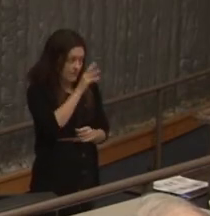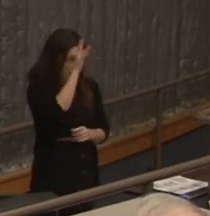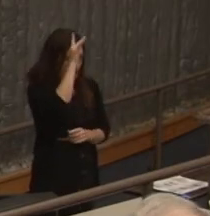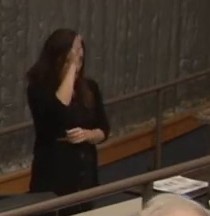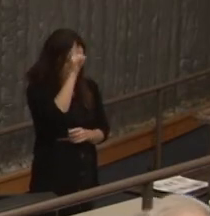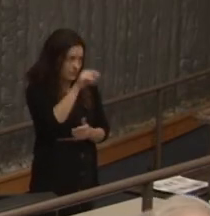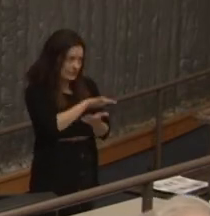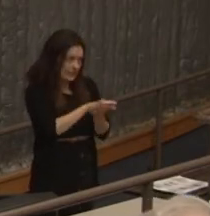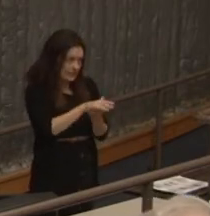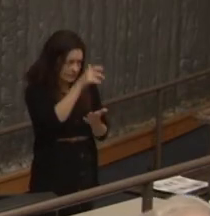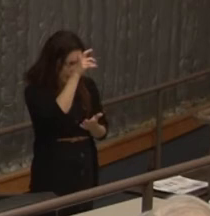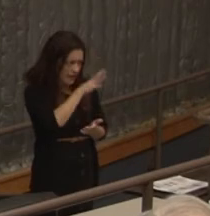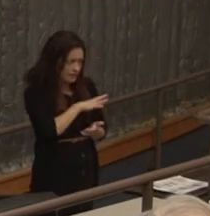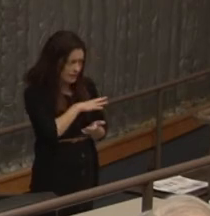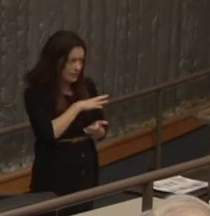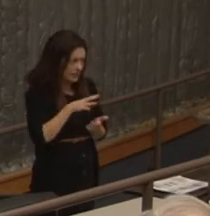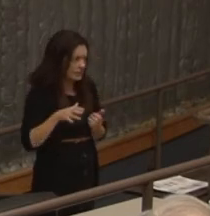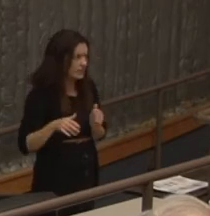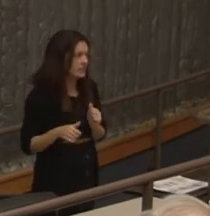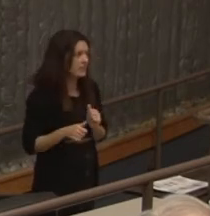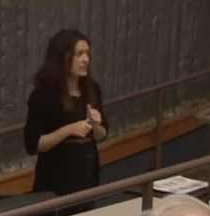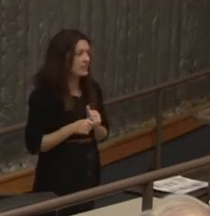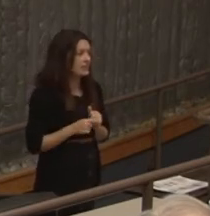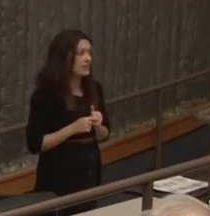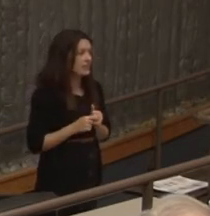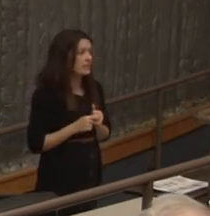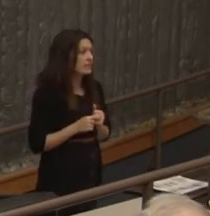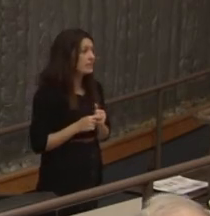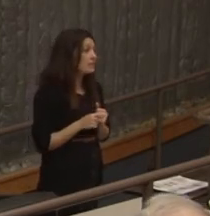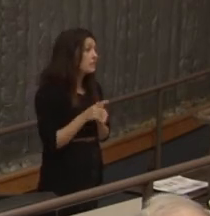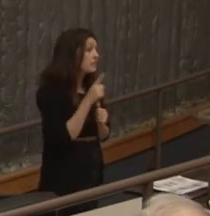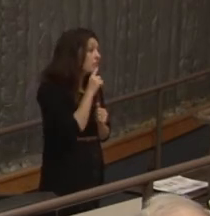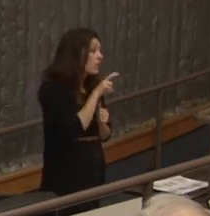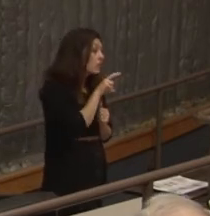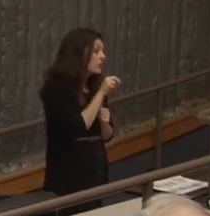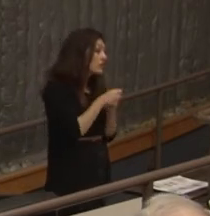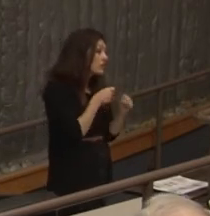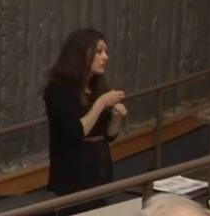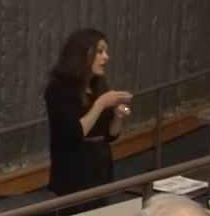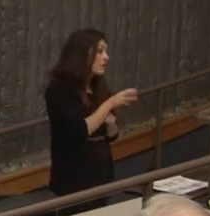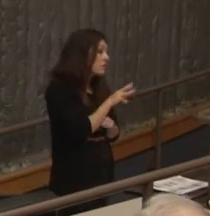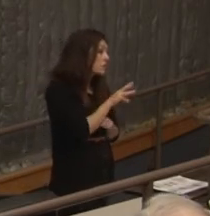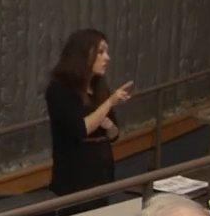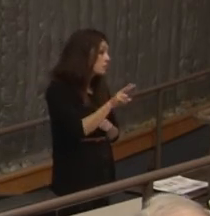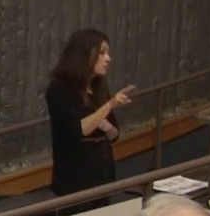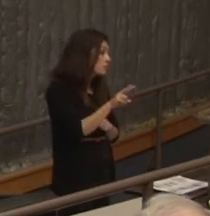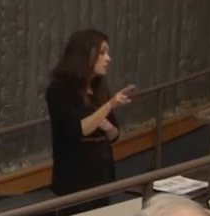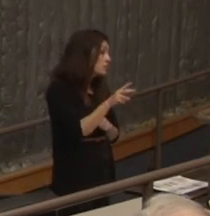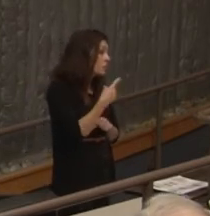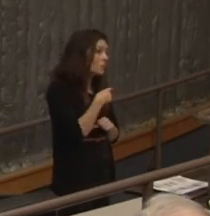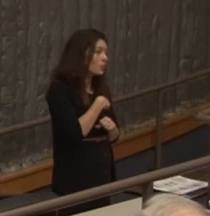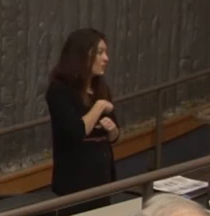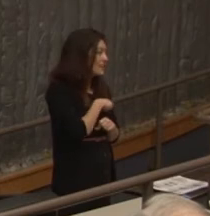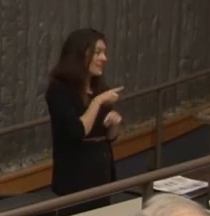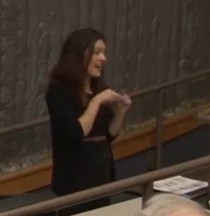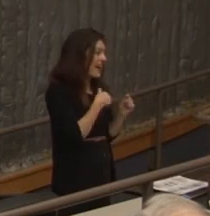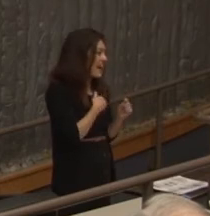Yes? For about 30 years after the end of World War II, you couldn't have had this